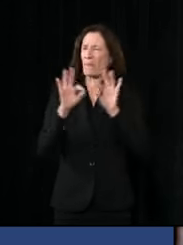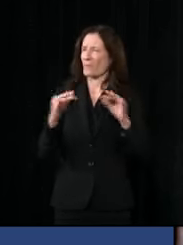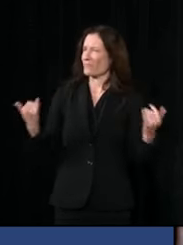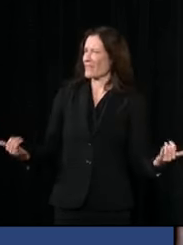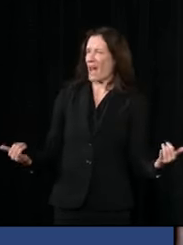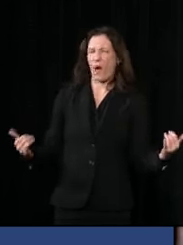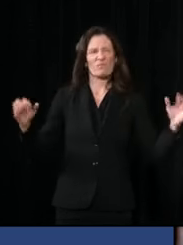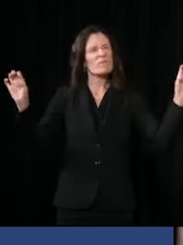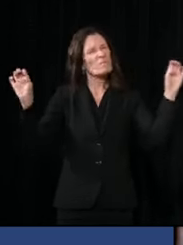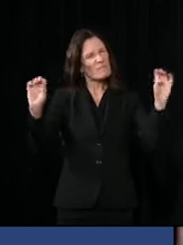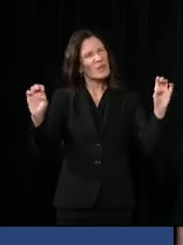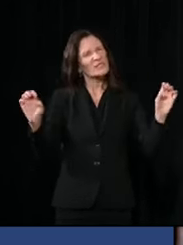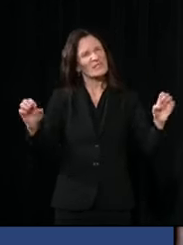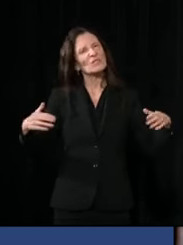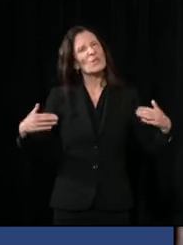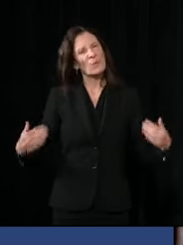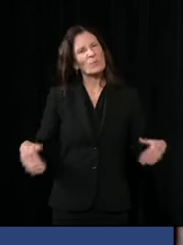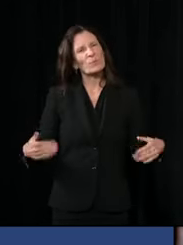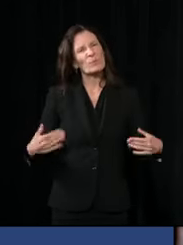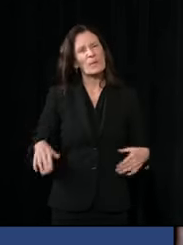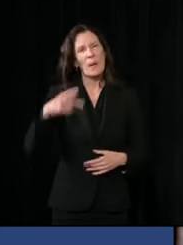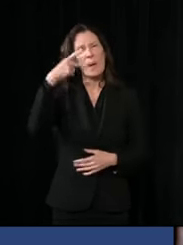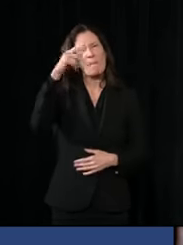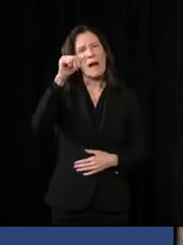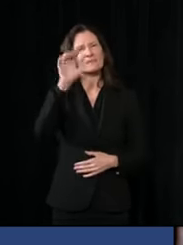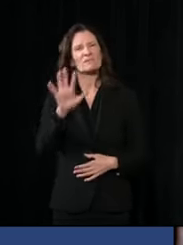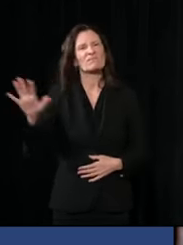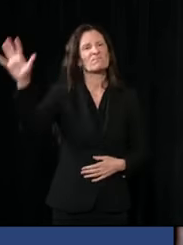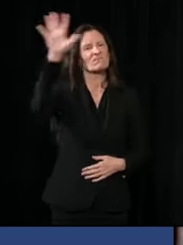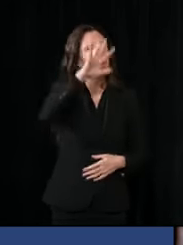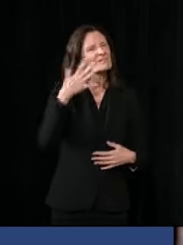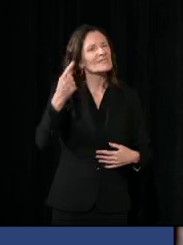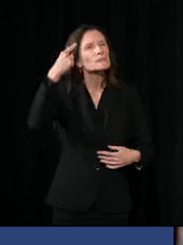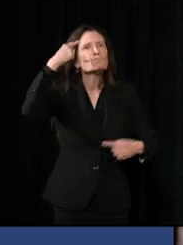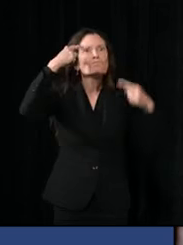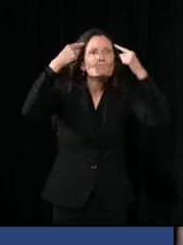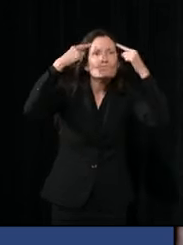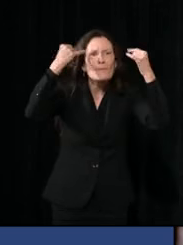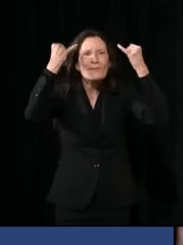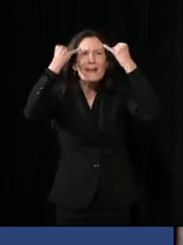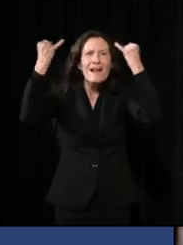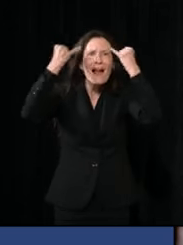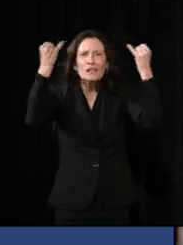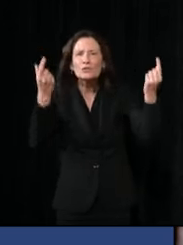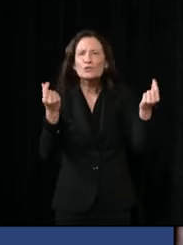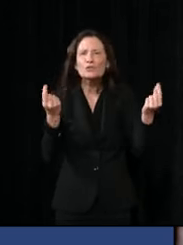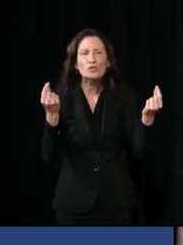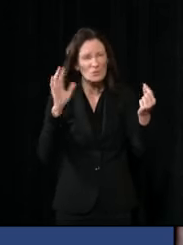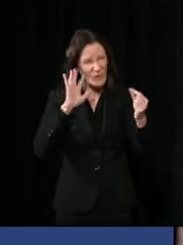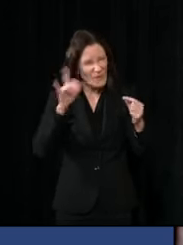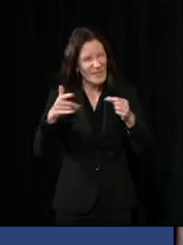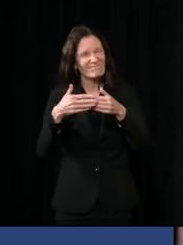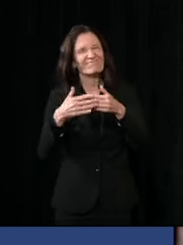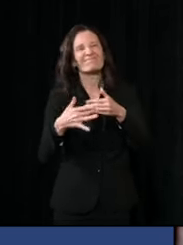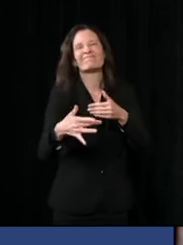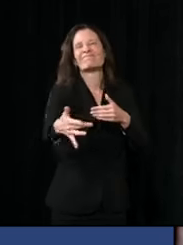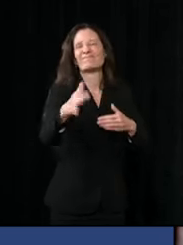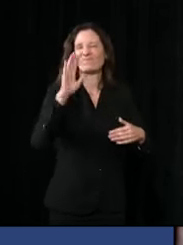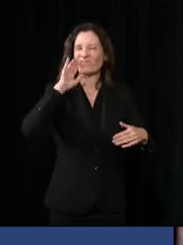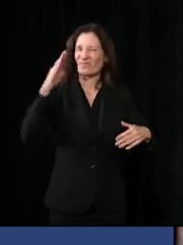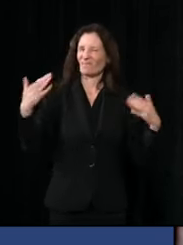innovative. We're strong. We're survivors. We Pennsylvanians have set the course of the nation. We stopped